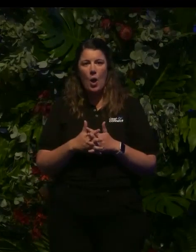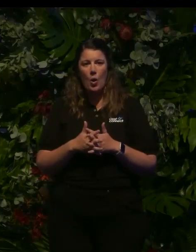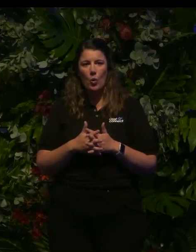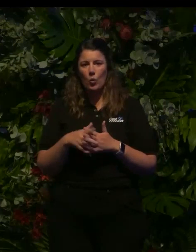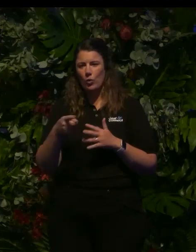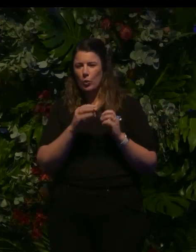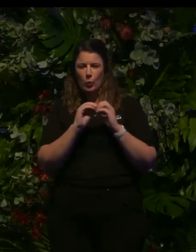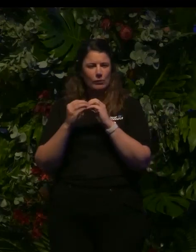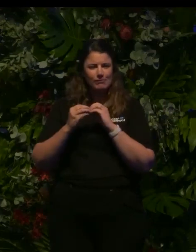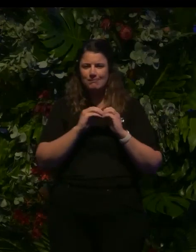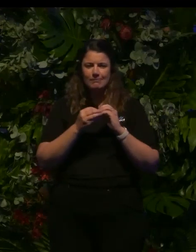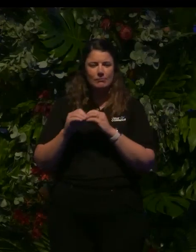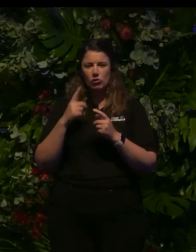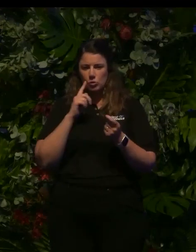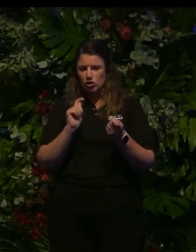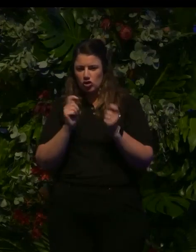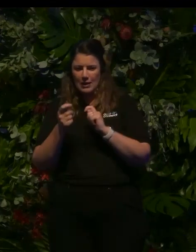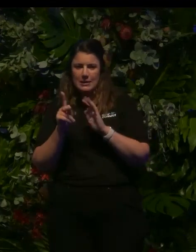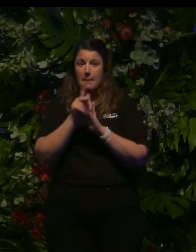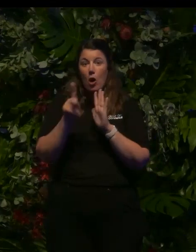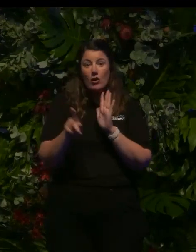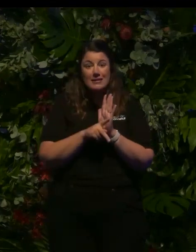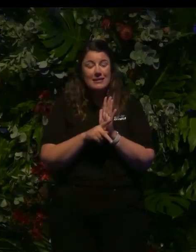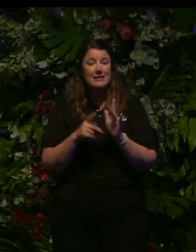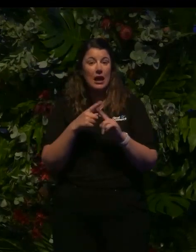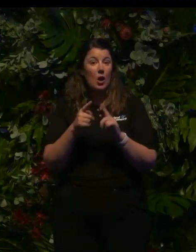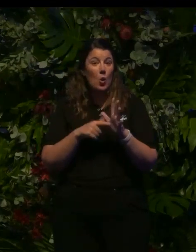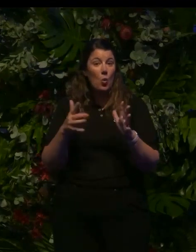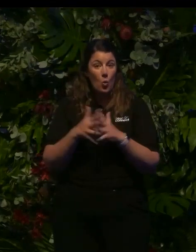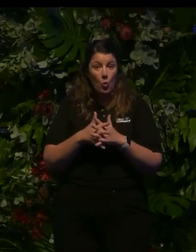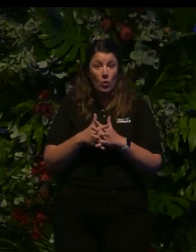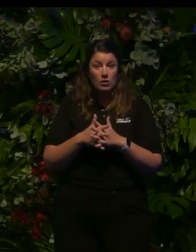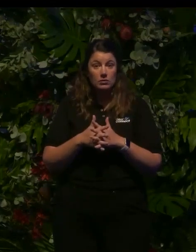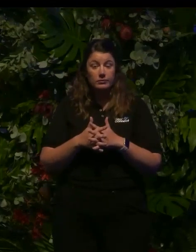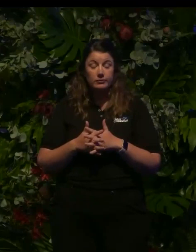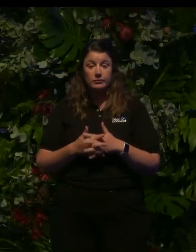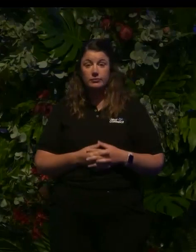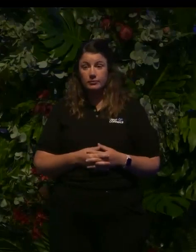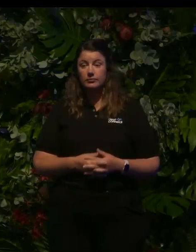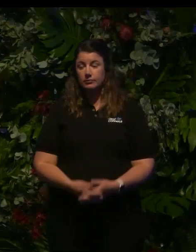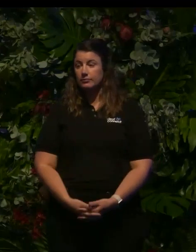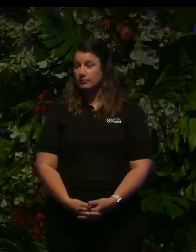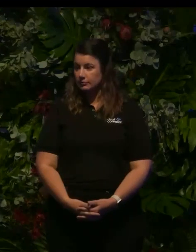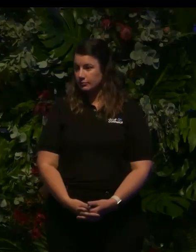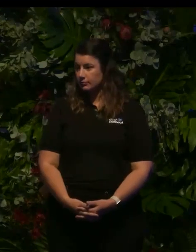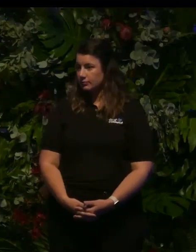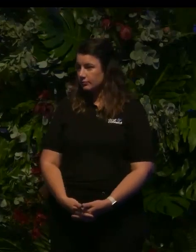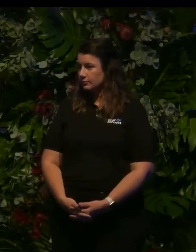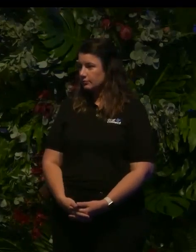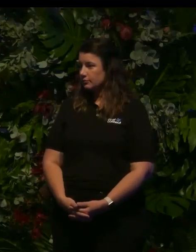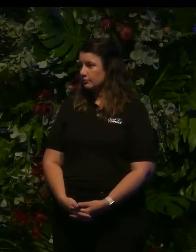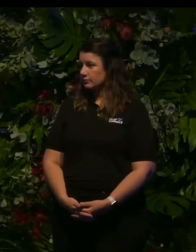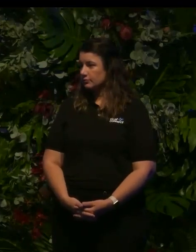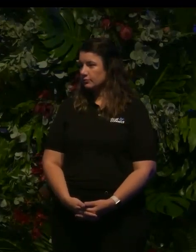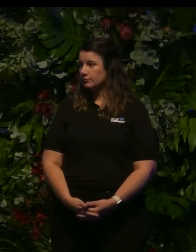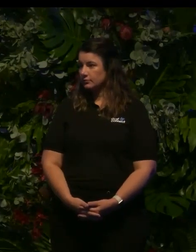worked around trying to adjust some of those policies and laws that are affecting you? We actually